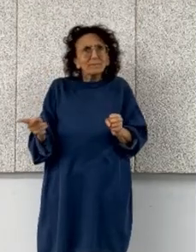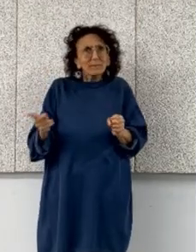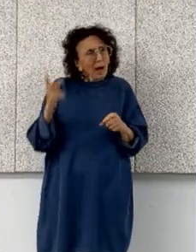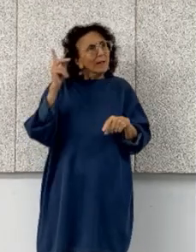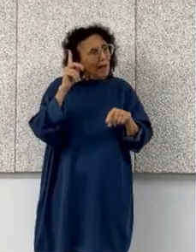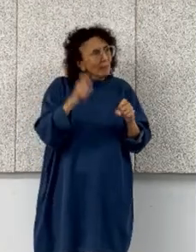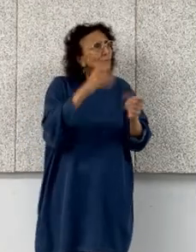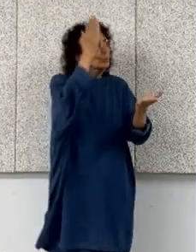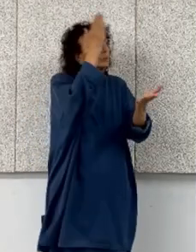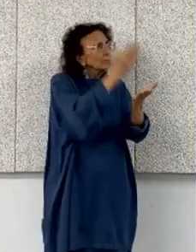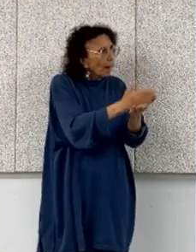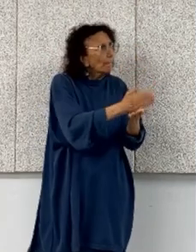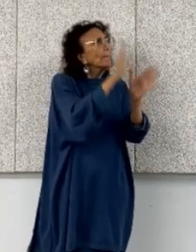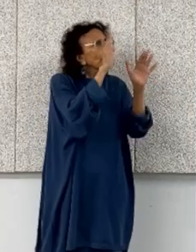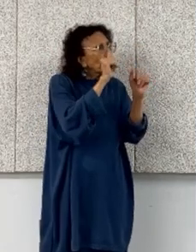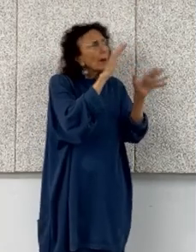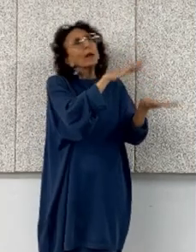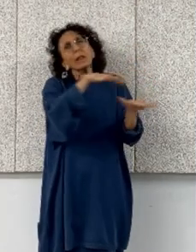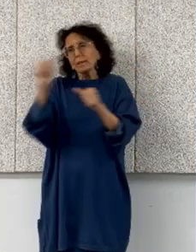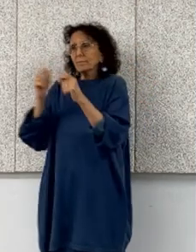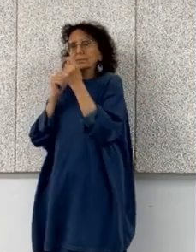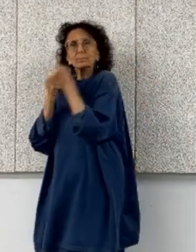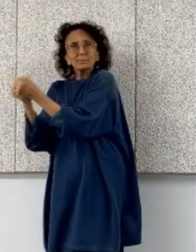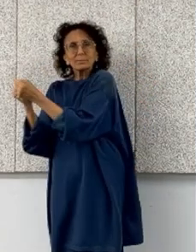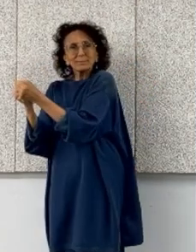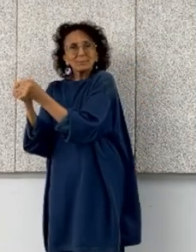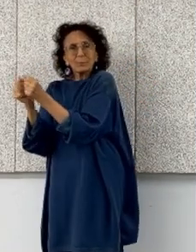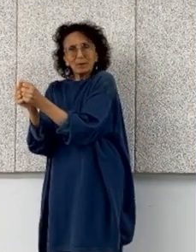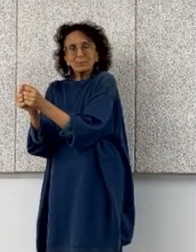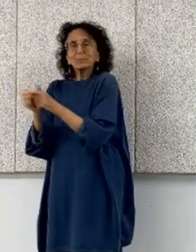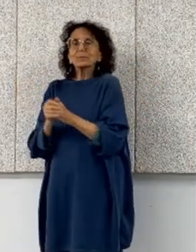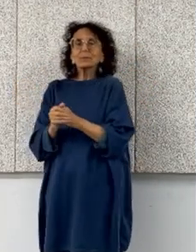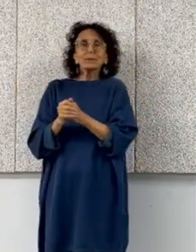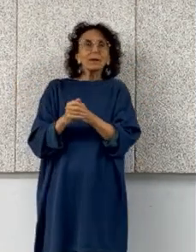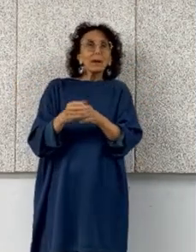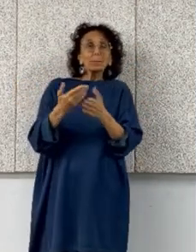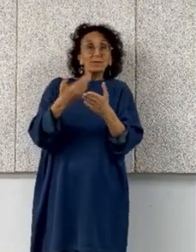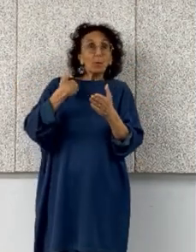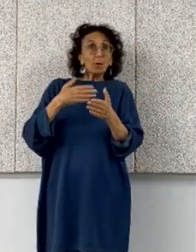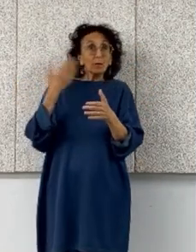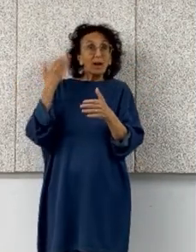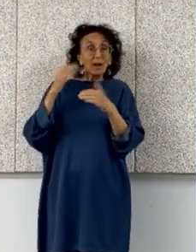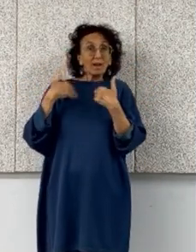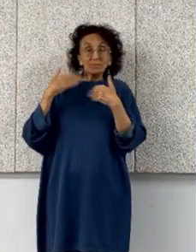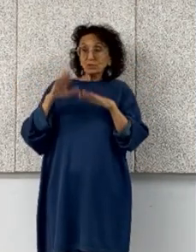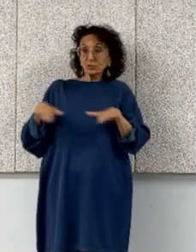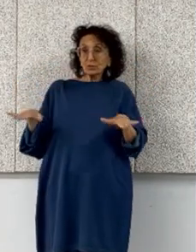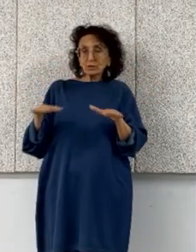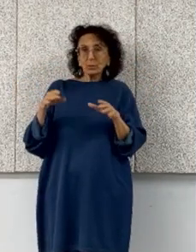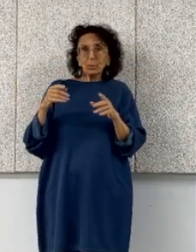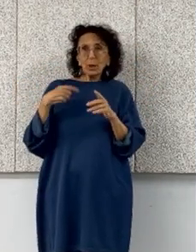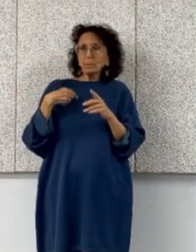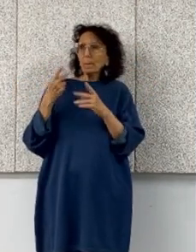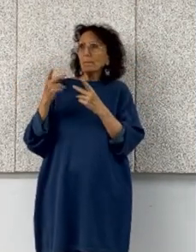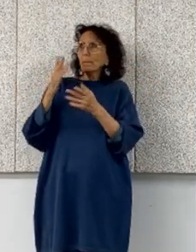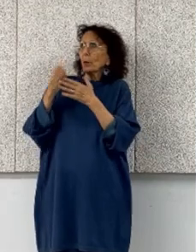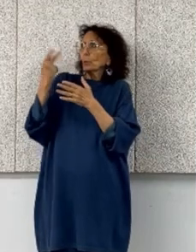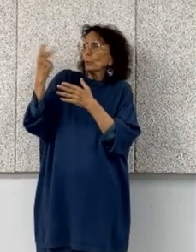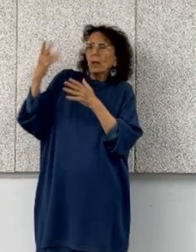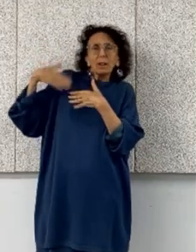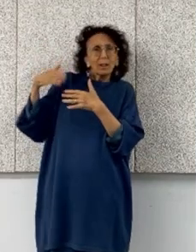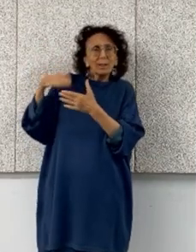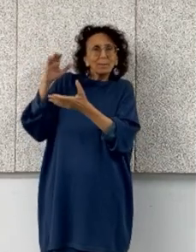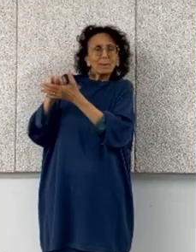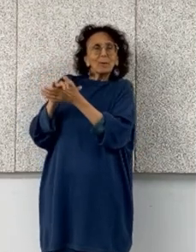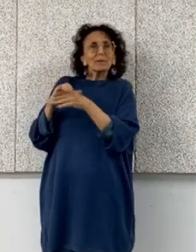And a long time ago, someone, way before I had kids, I don't even know if we were married yet, I was talking to